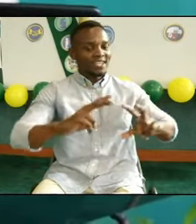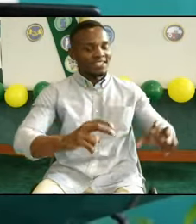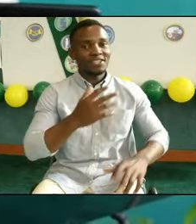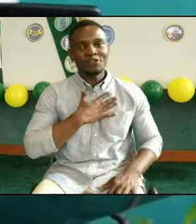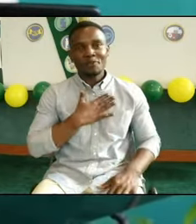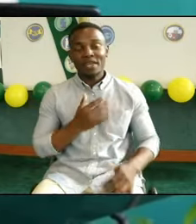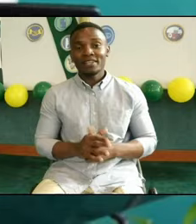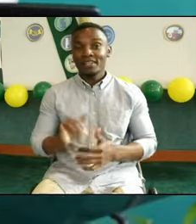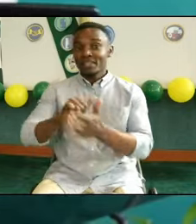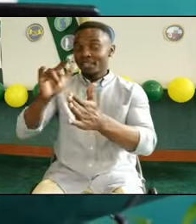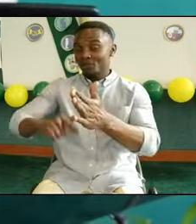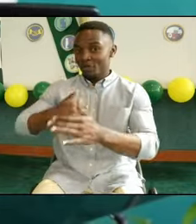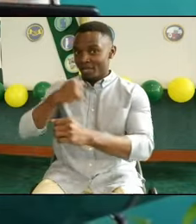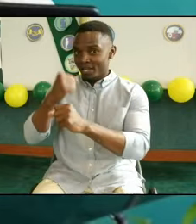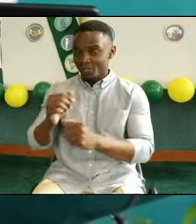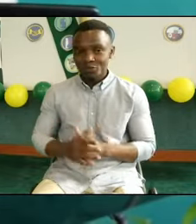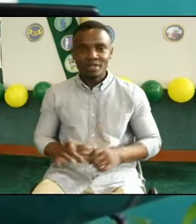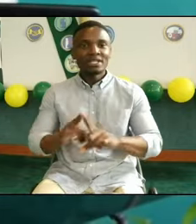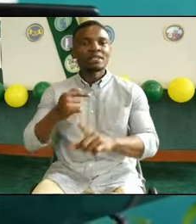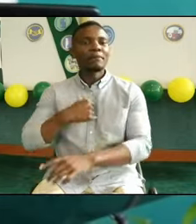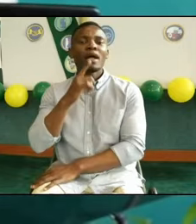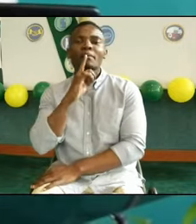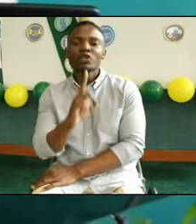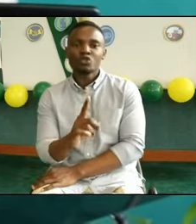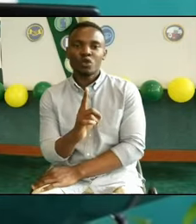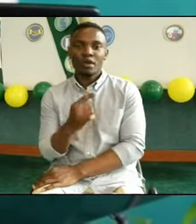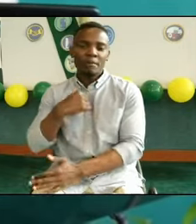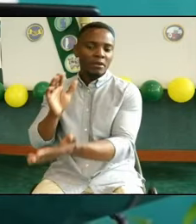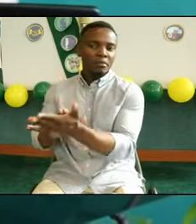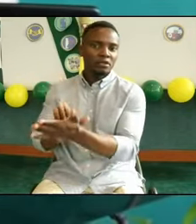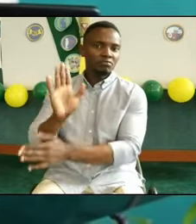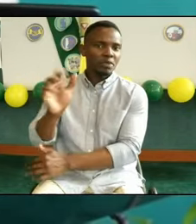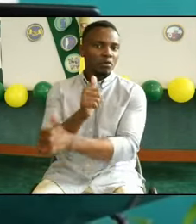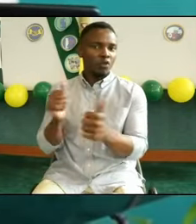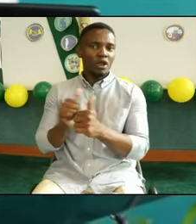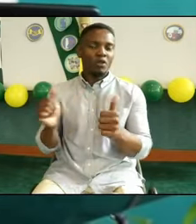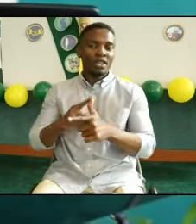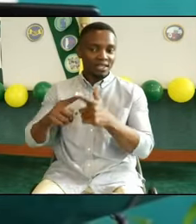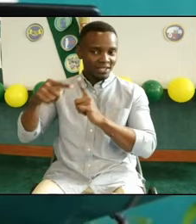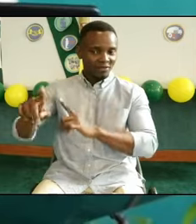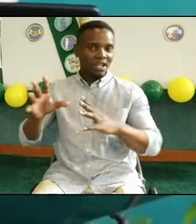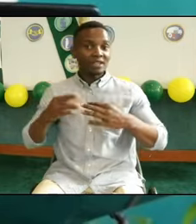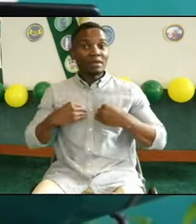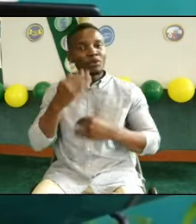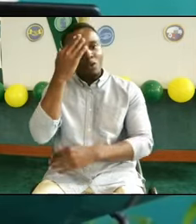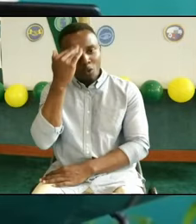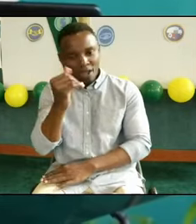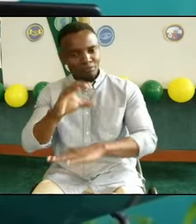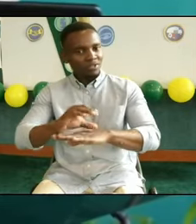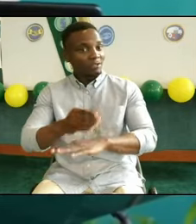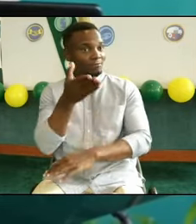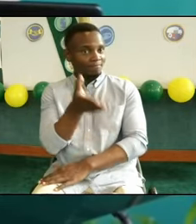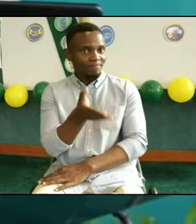That is what I'm going to do, and I'll make sure that I petition them very well for them to agree. Because your church